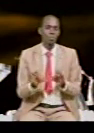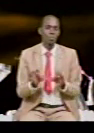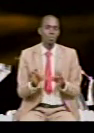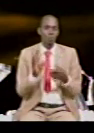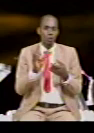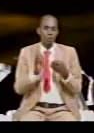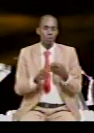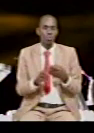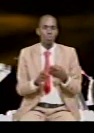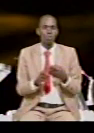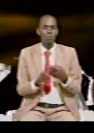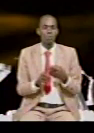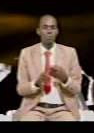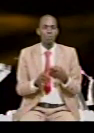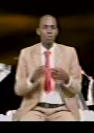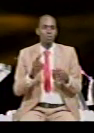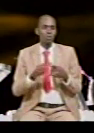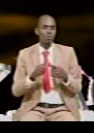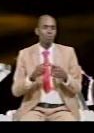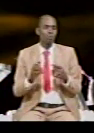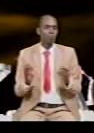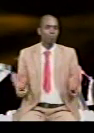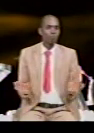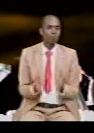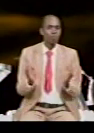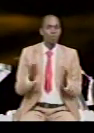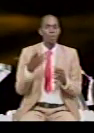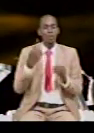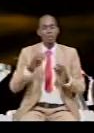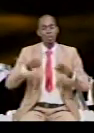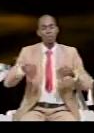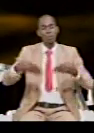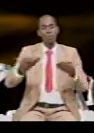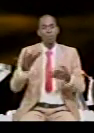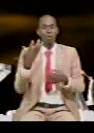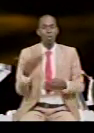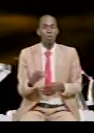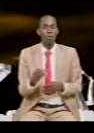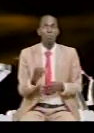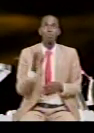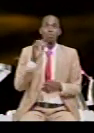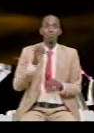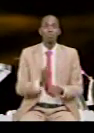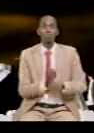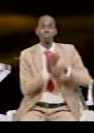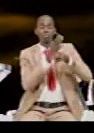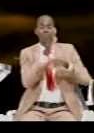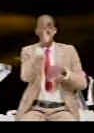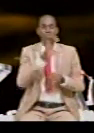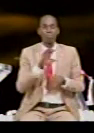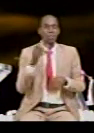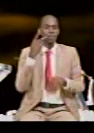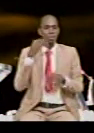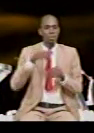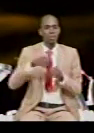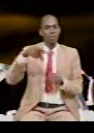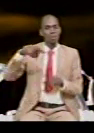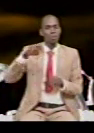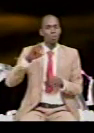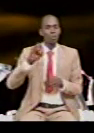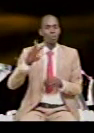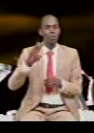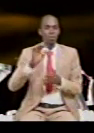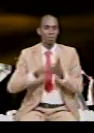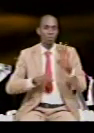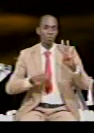to complement the provisions of Calvary. In Proverbs chapter 4, verse 23, keep